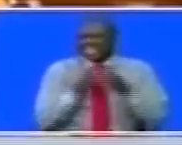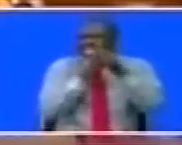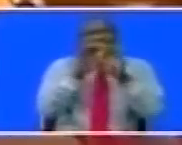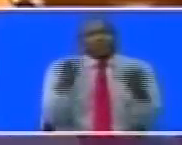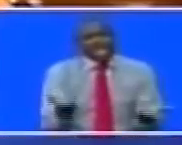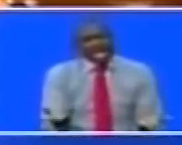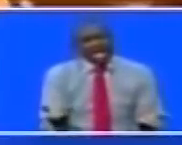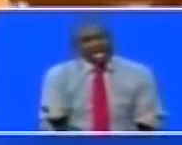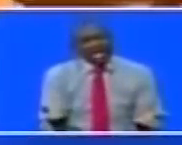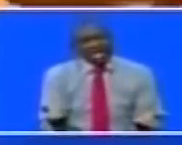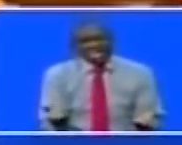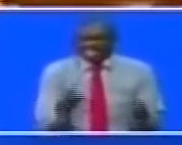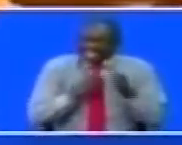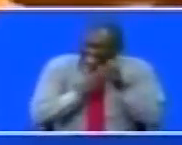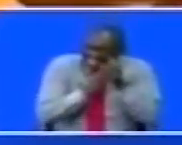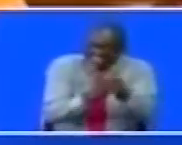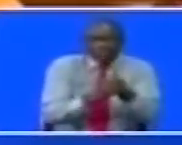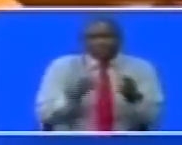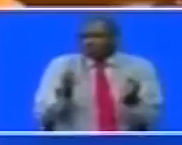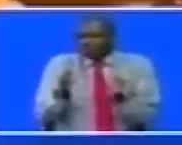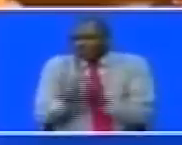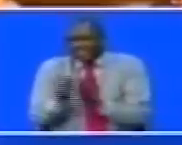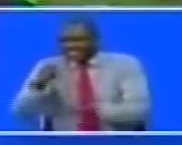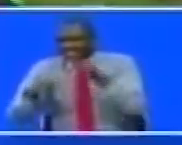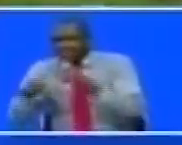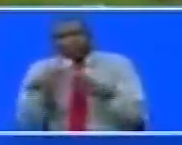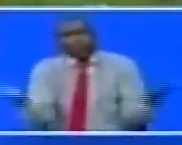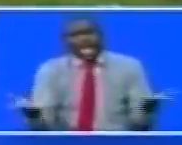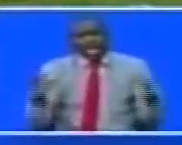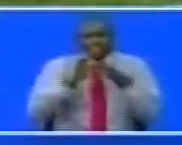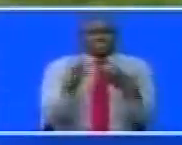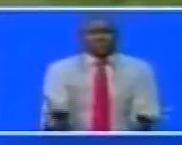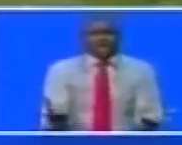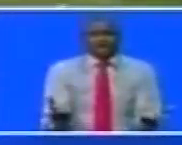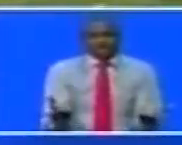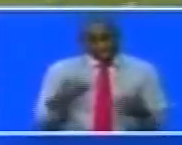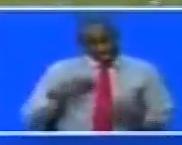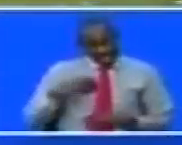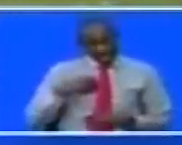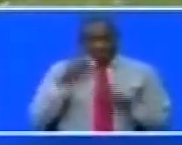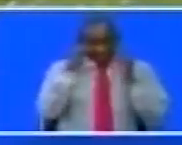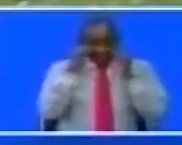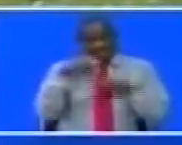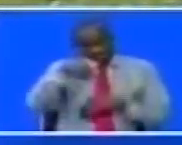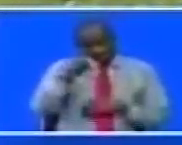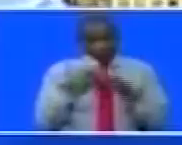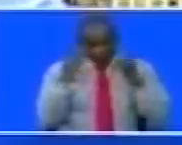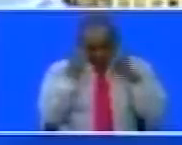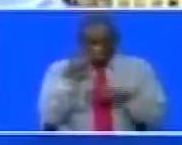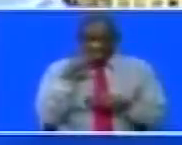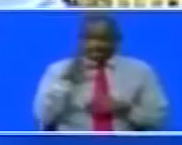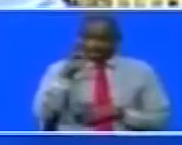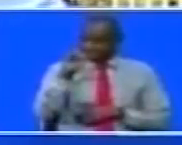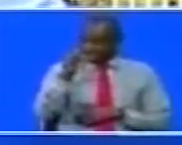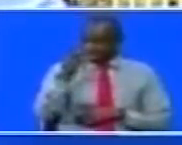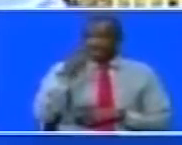come and how is leadership related to circumcision? NARC Kenya leader Martha Karua also weighed in on hate speech and accused